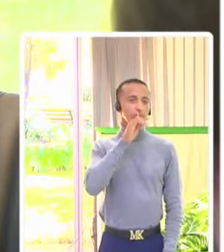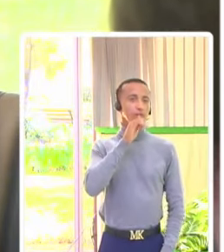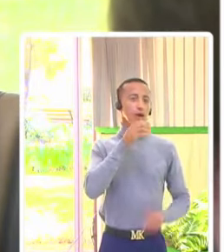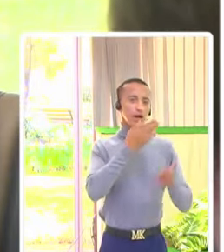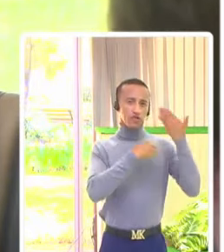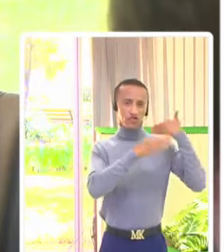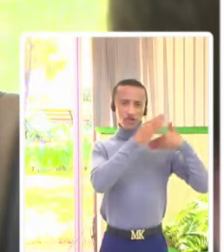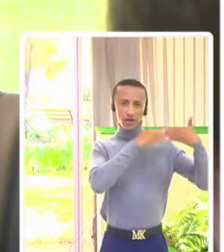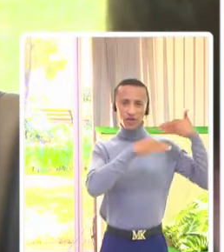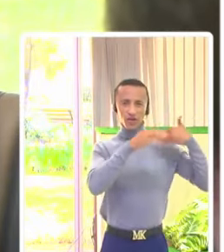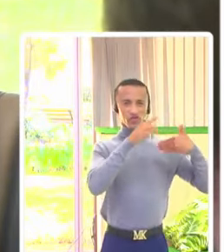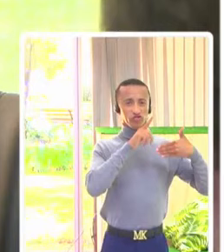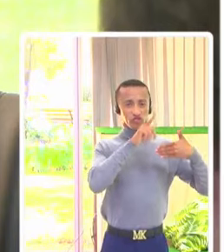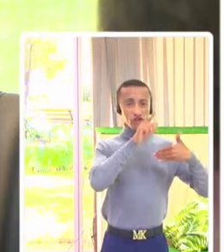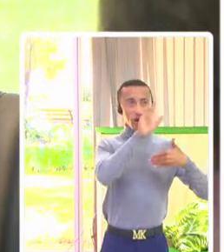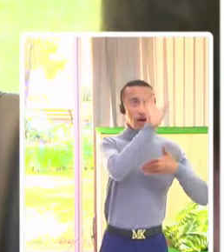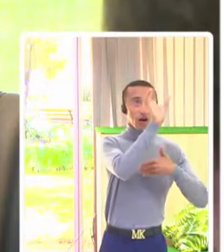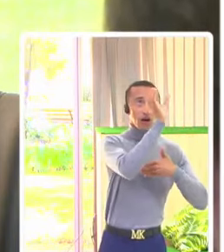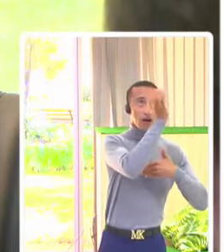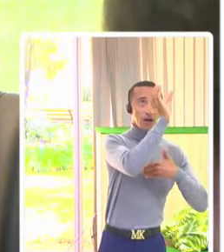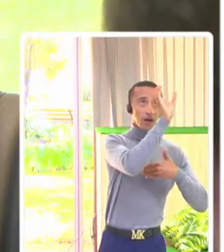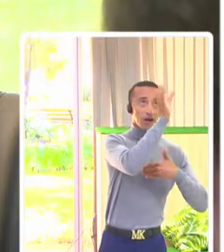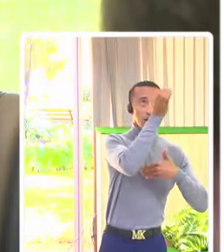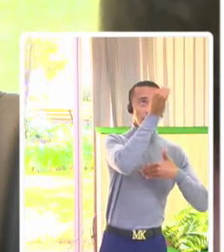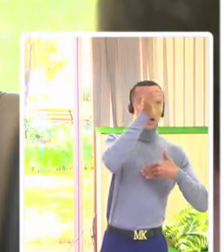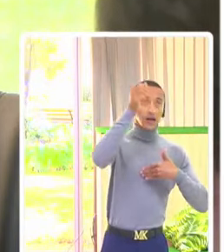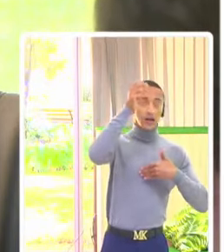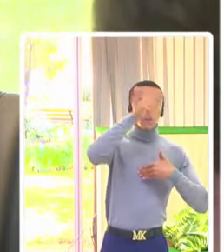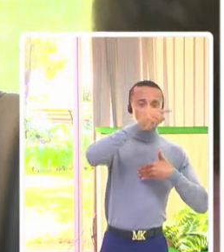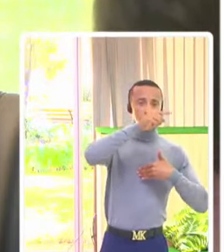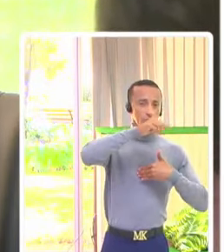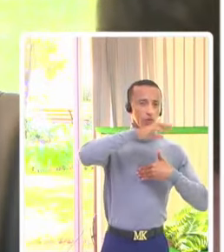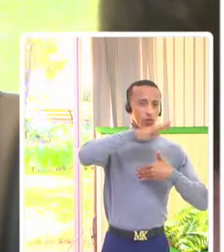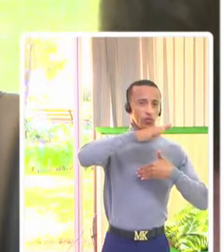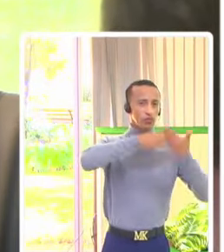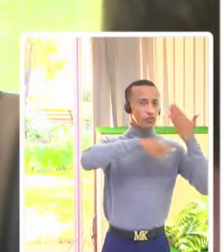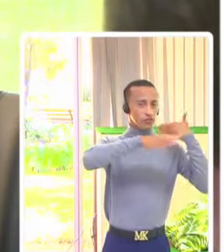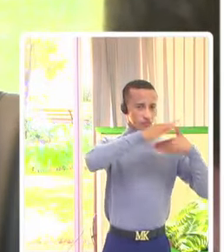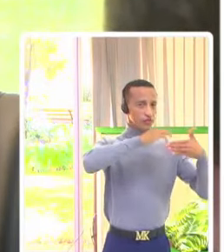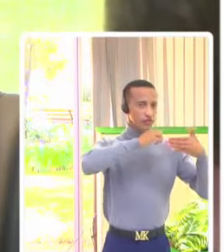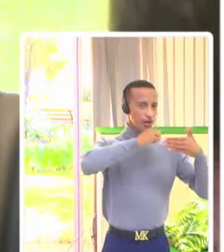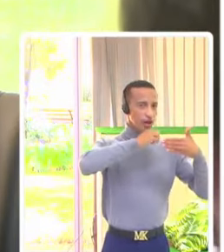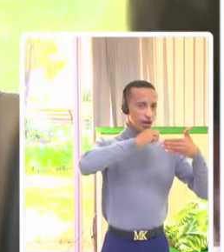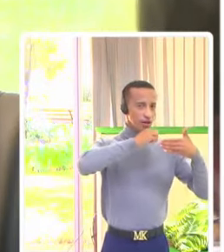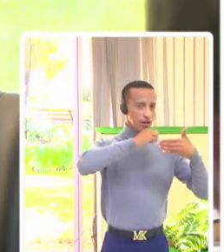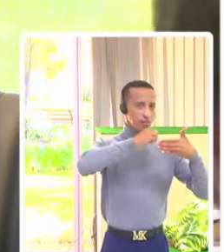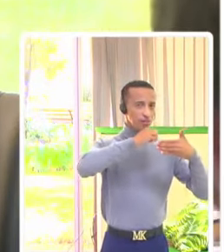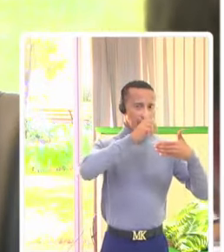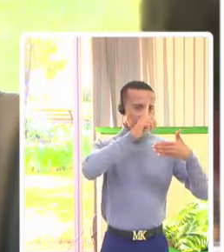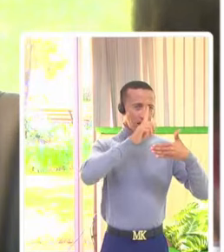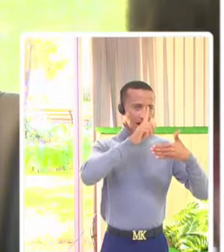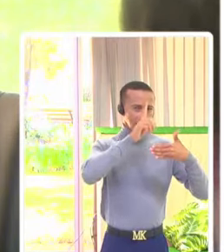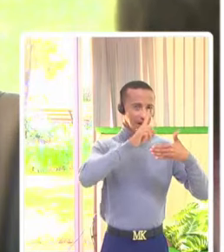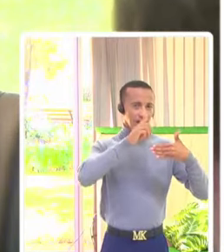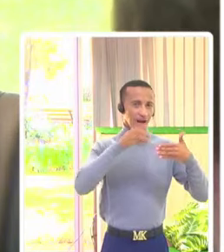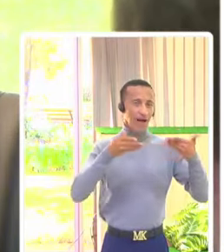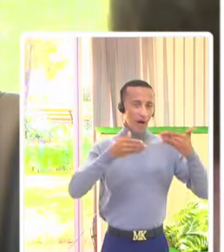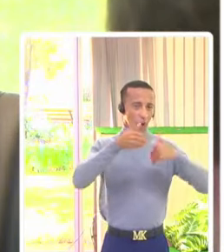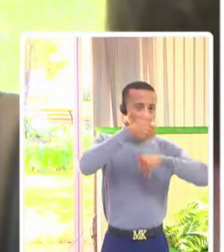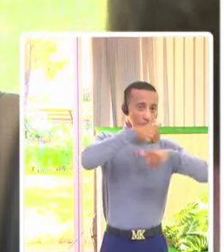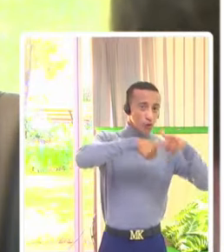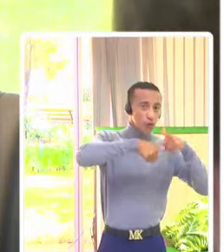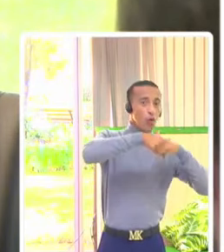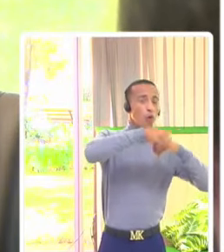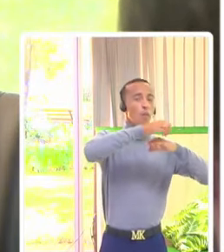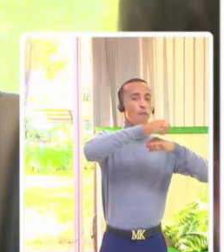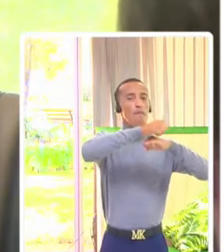to the user. So these have been some that, again, average people know about it because they've all availed of it. Others are a bit